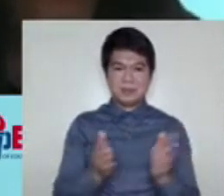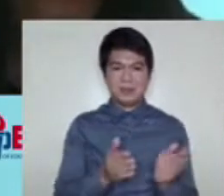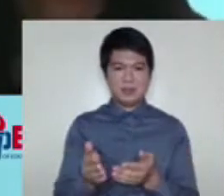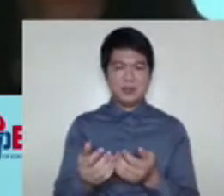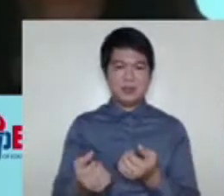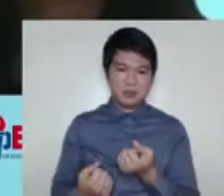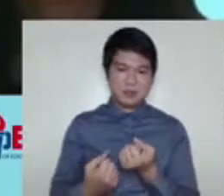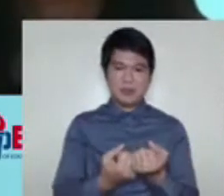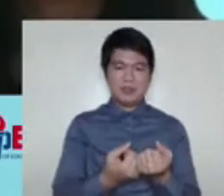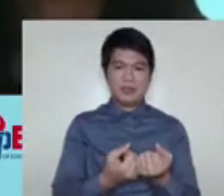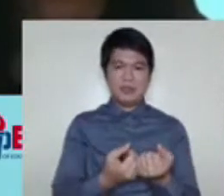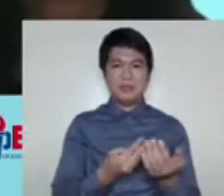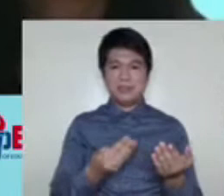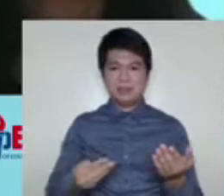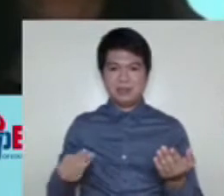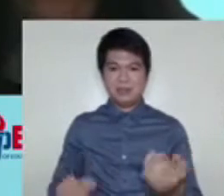materials.